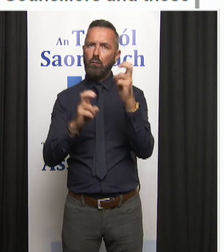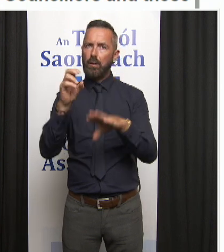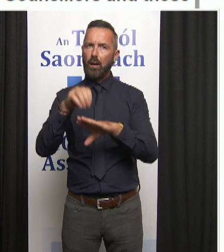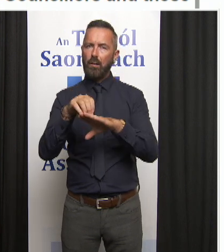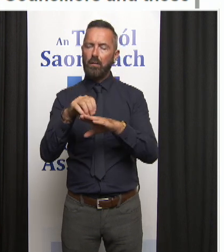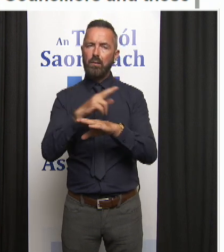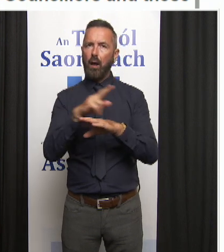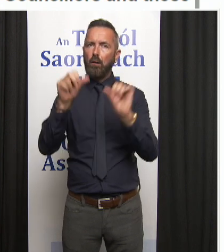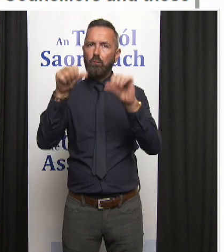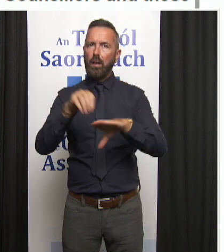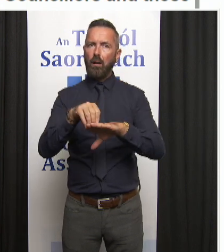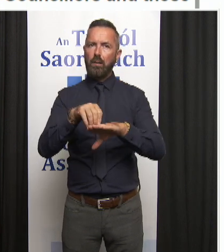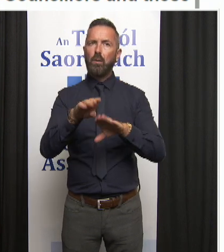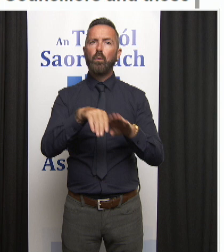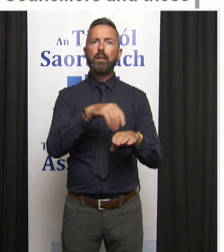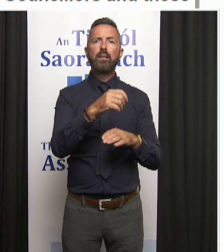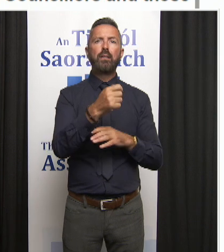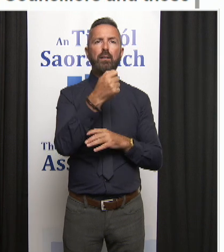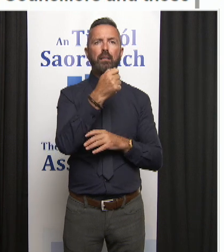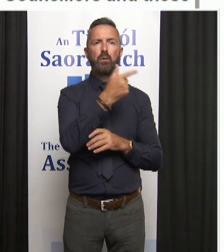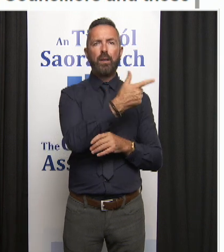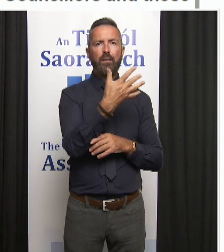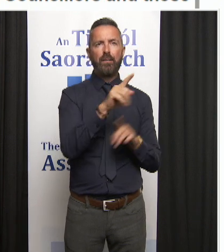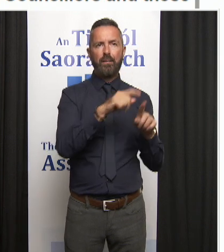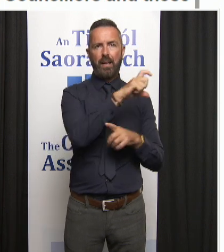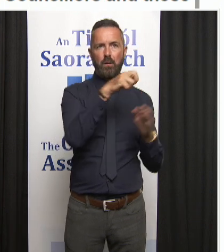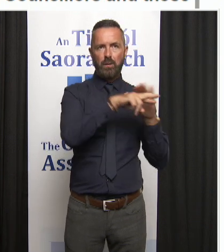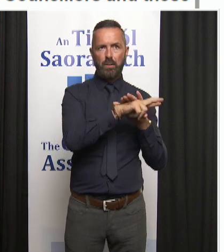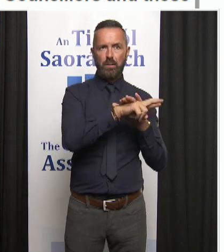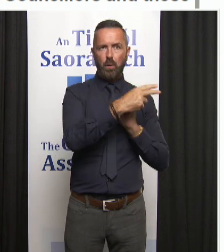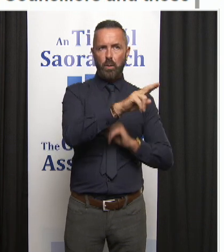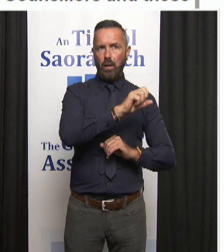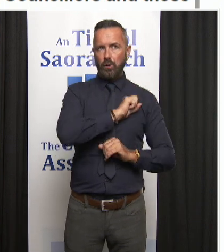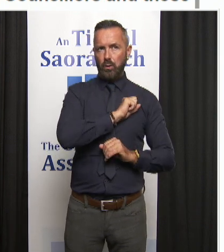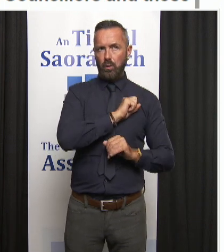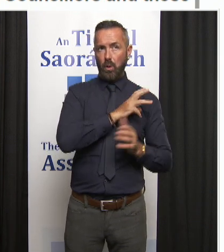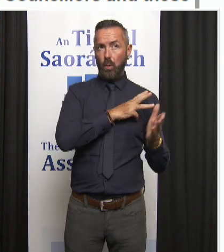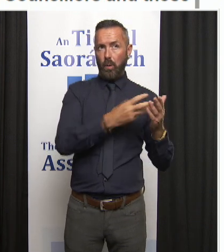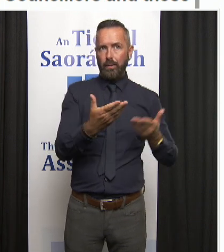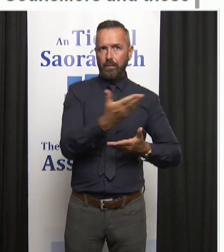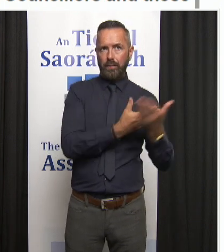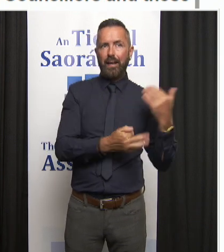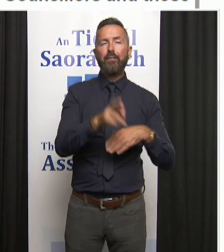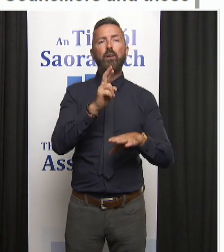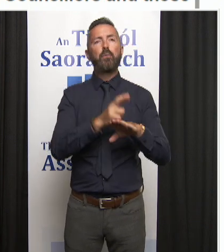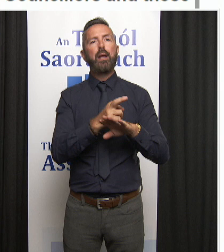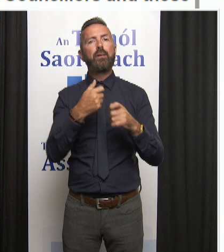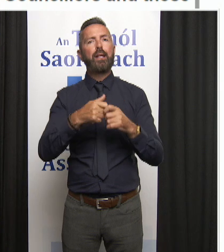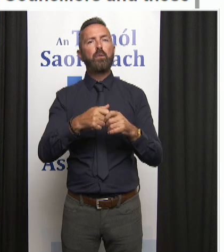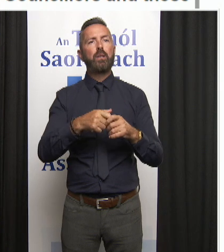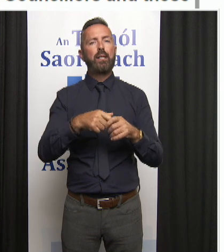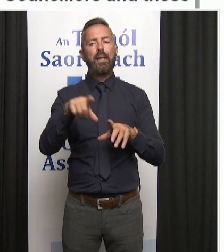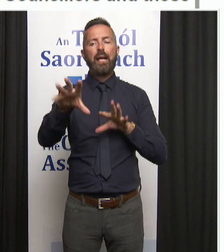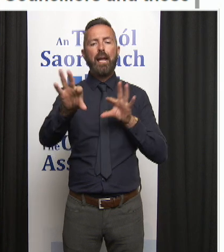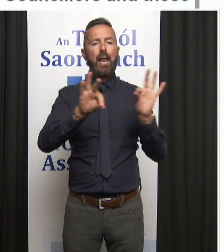Dublin Assembly, that we were unsure in our discussions whether it's better that they were elected directly from